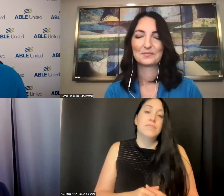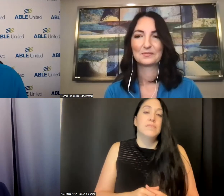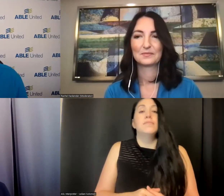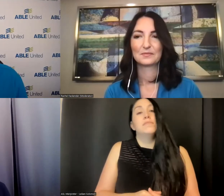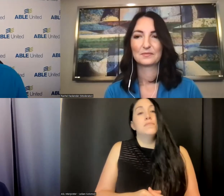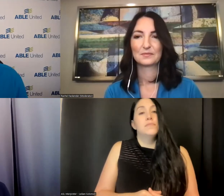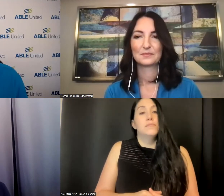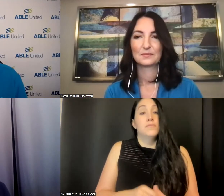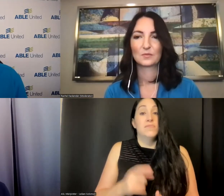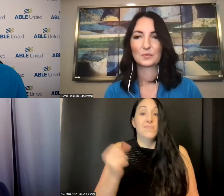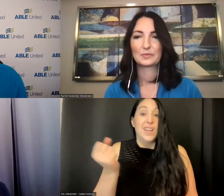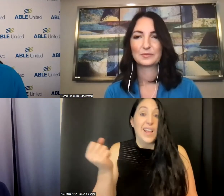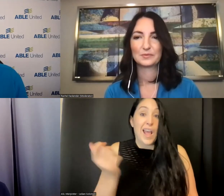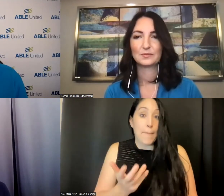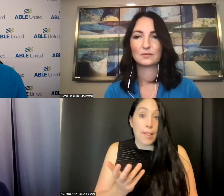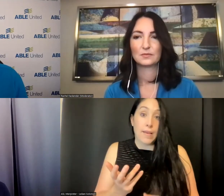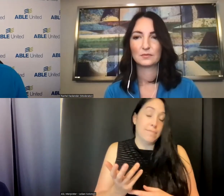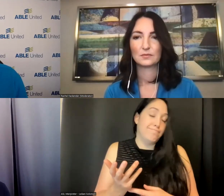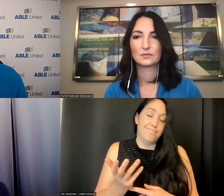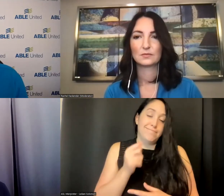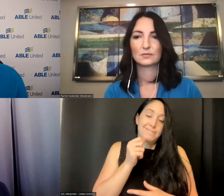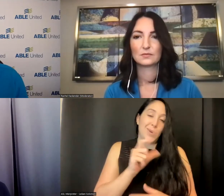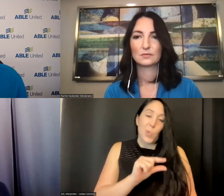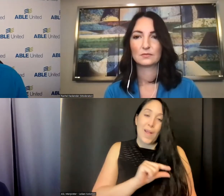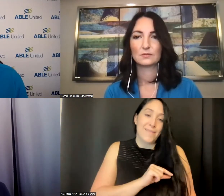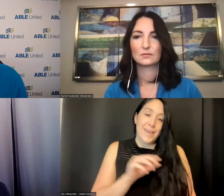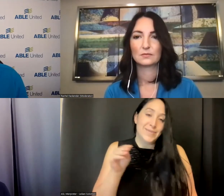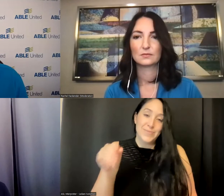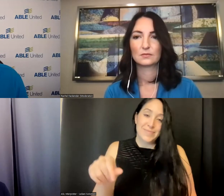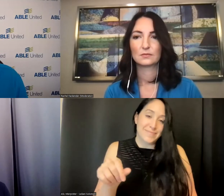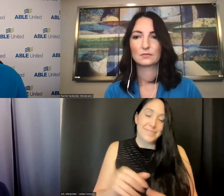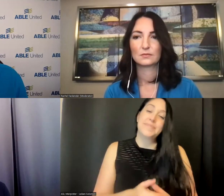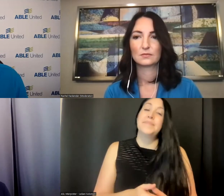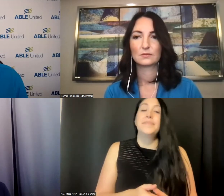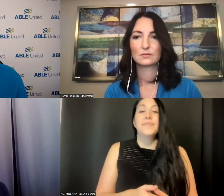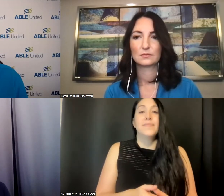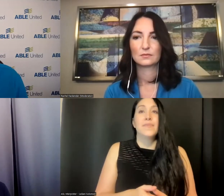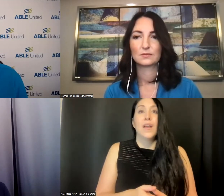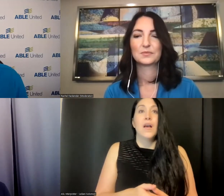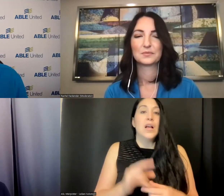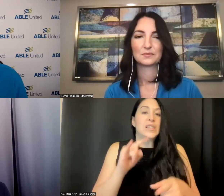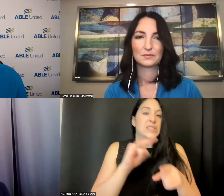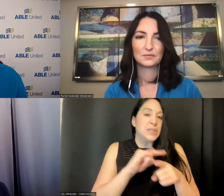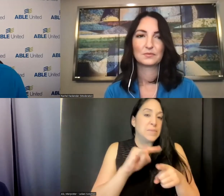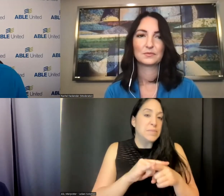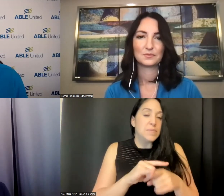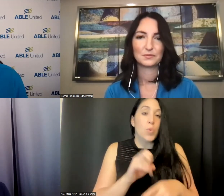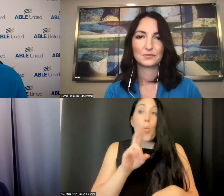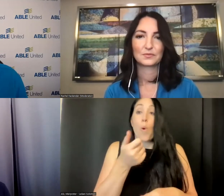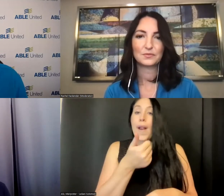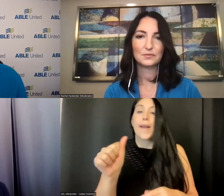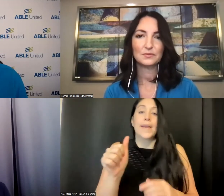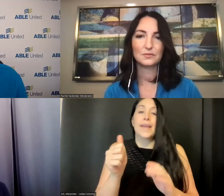go gambling probably would not be a qualified disability expense. Tobacco, and then anything illegal on a federal level would